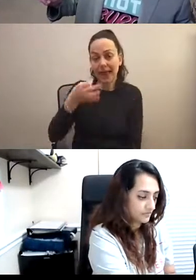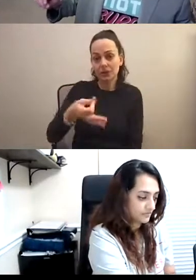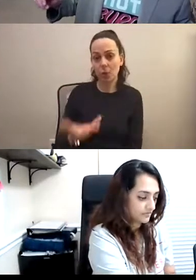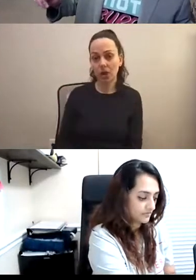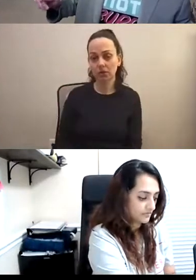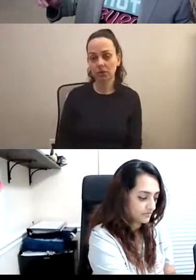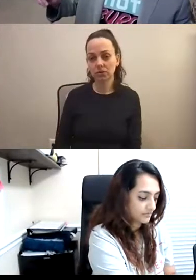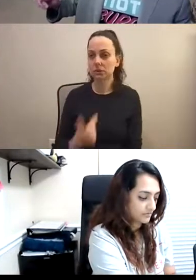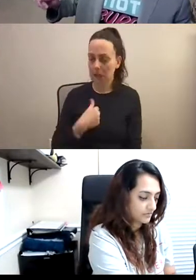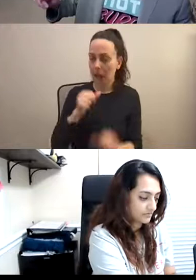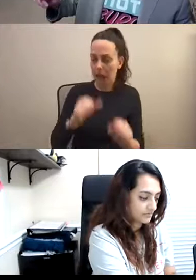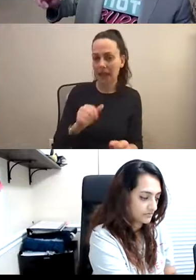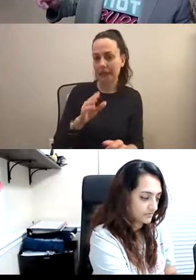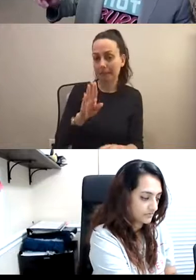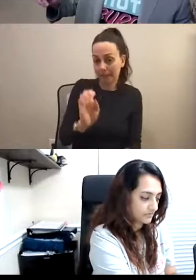I can be a bitch.